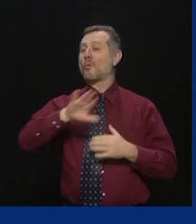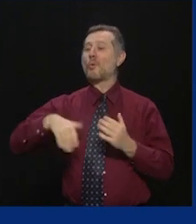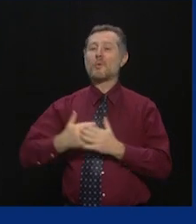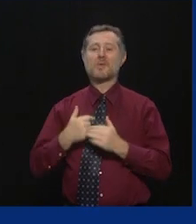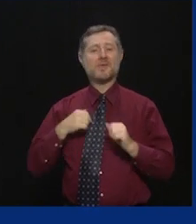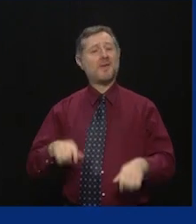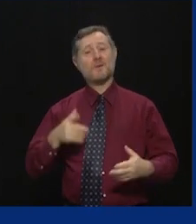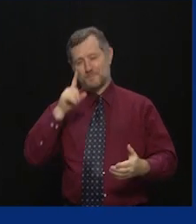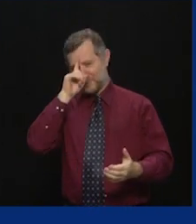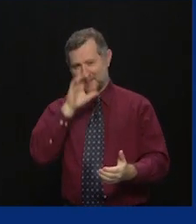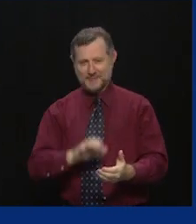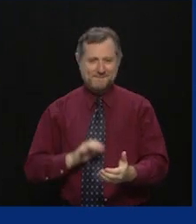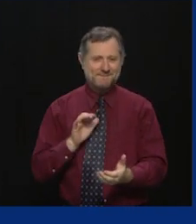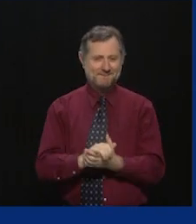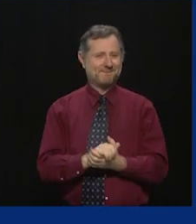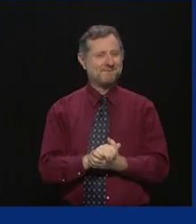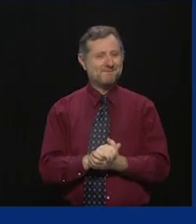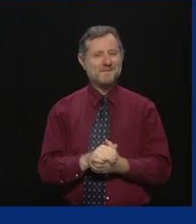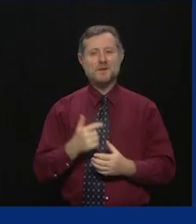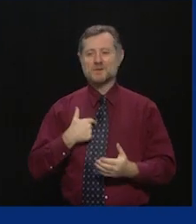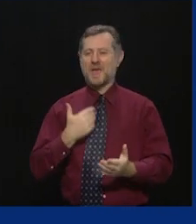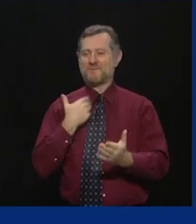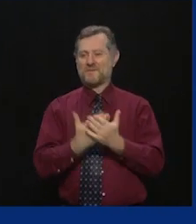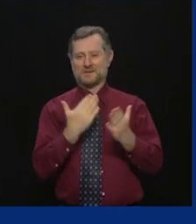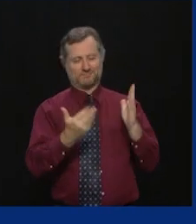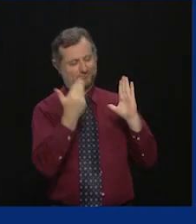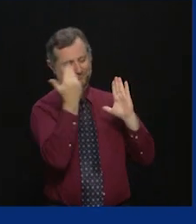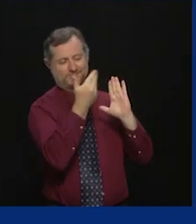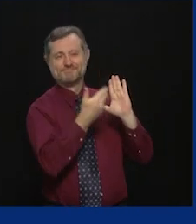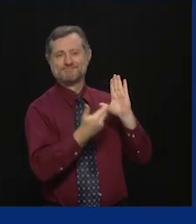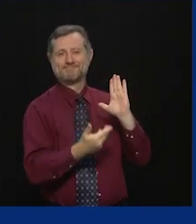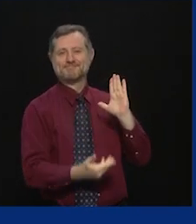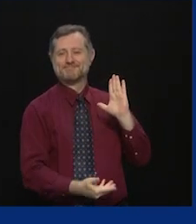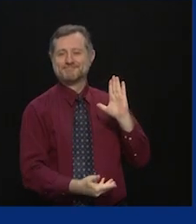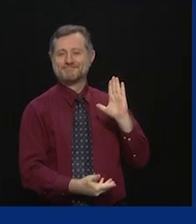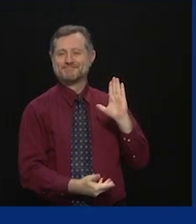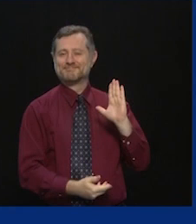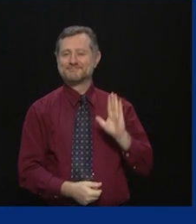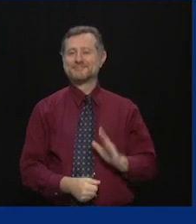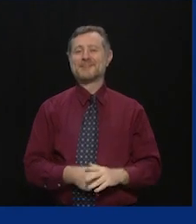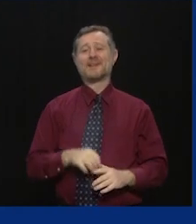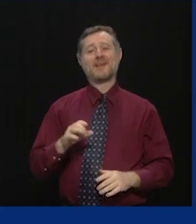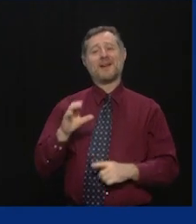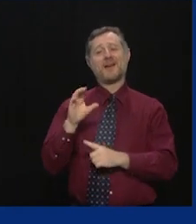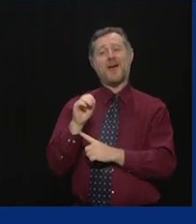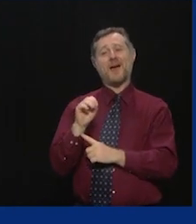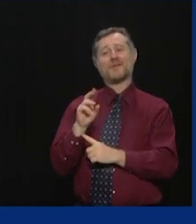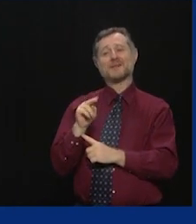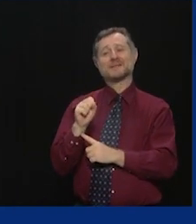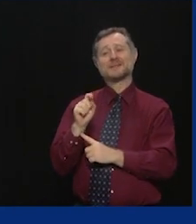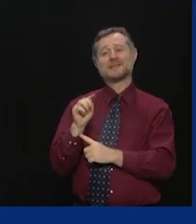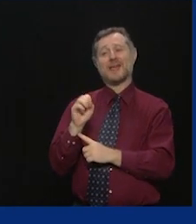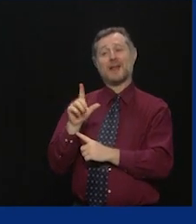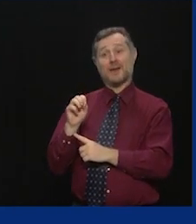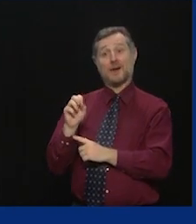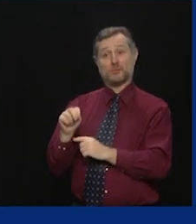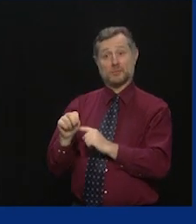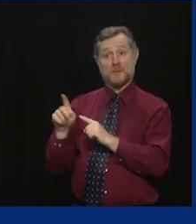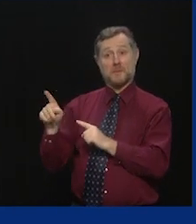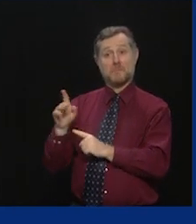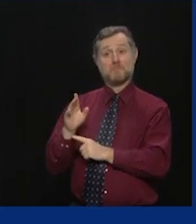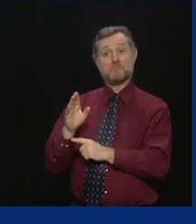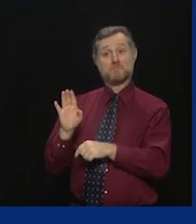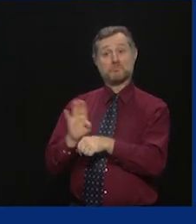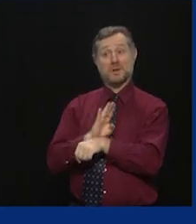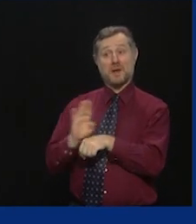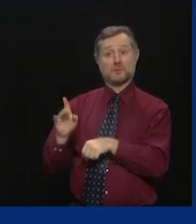of that belief and that growth than the investment that Constellation Brands is announcing today right here in